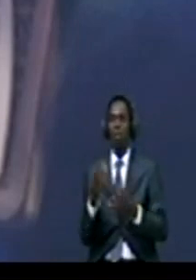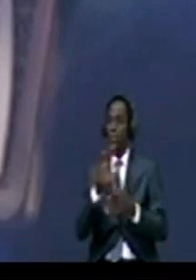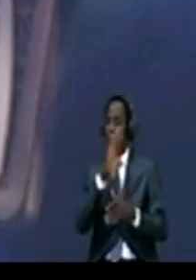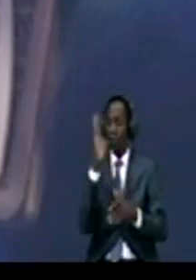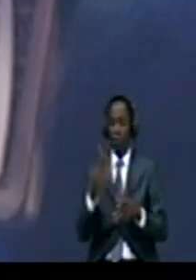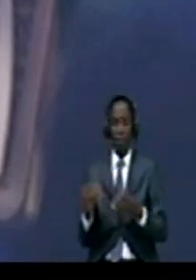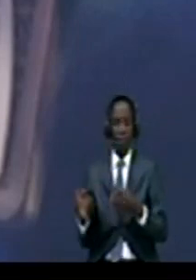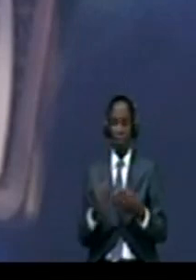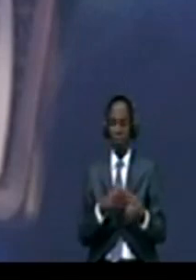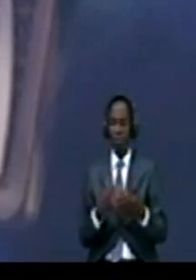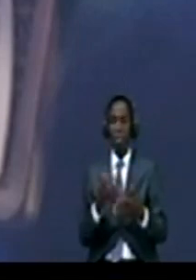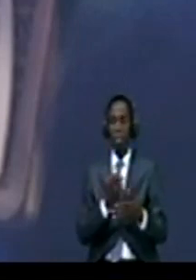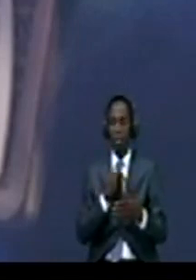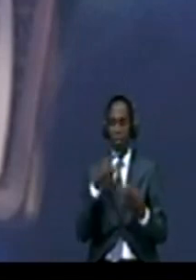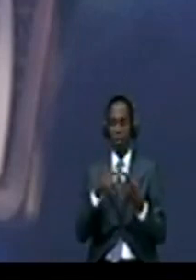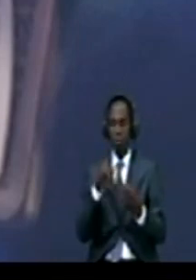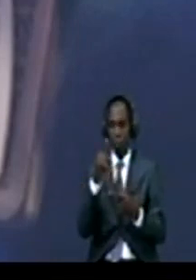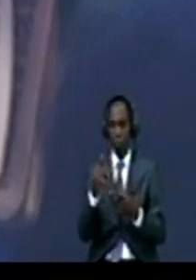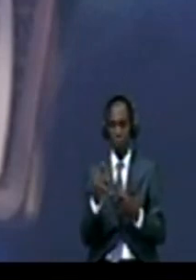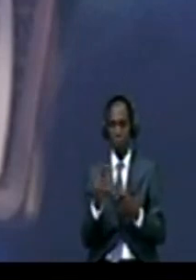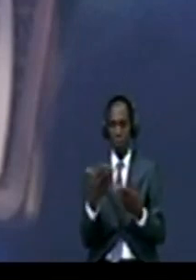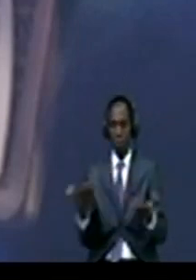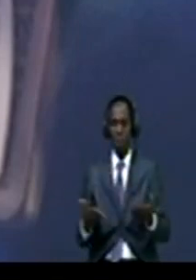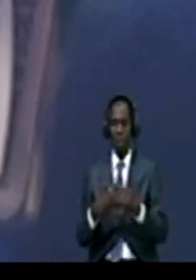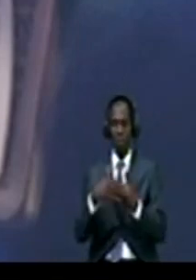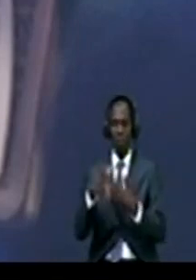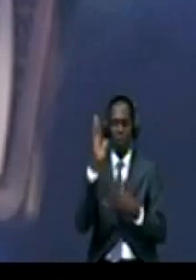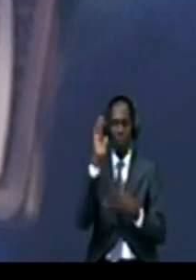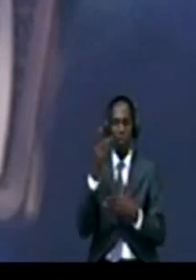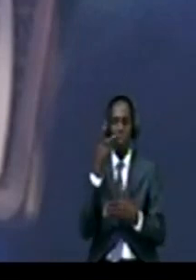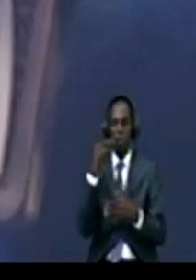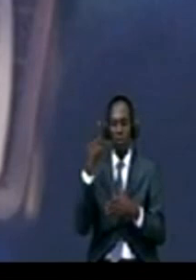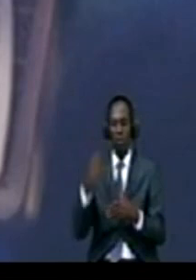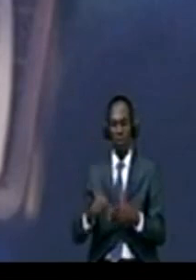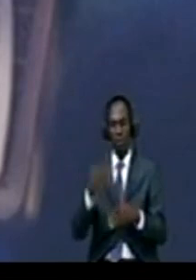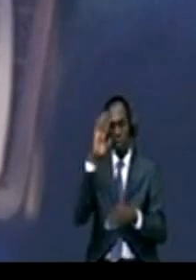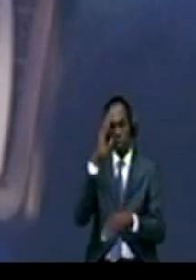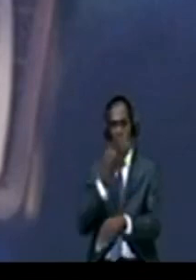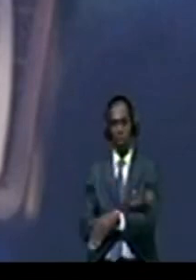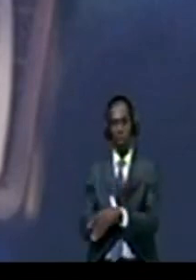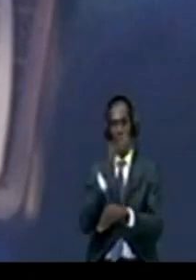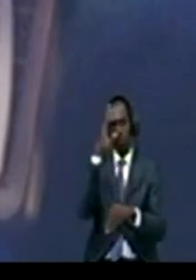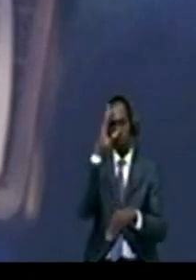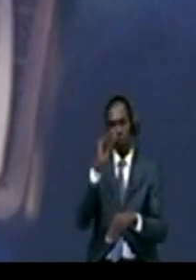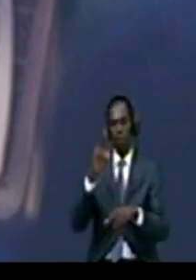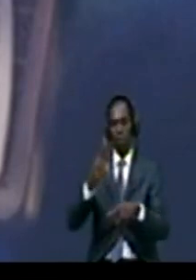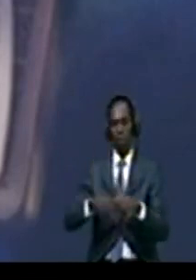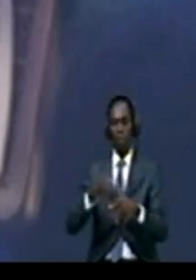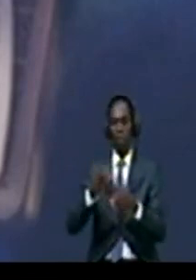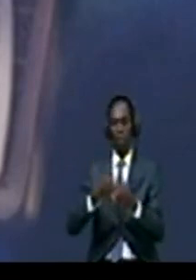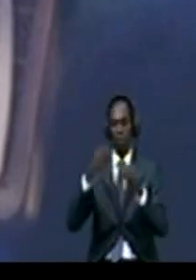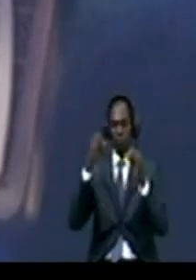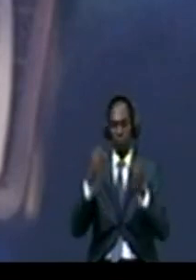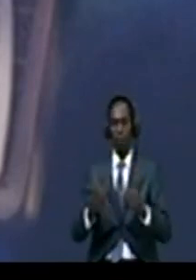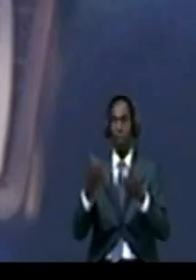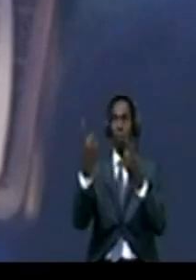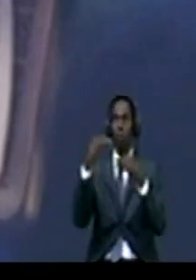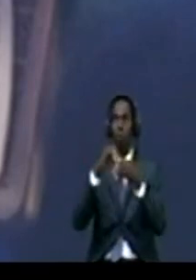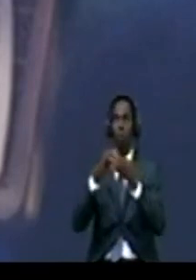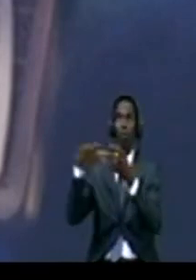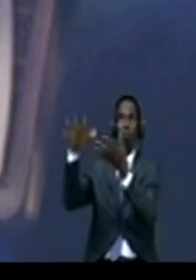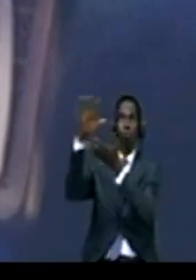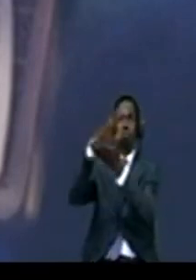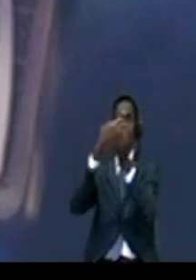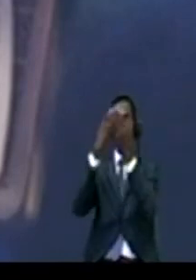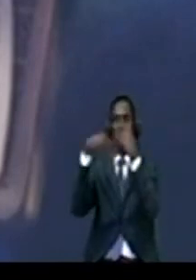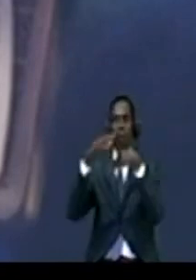you, Hereafter shall ye see the Son of Man sitting on the right hand of power, and coming in the clouds of heaven. Then the